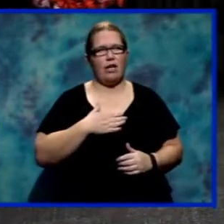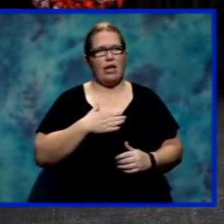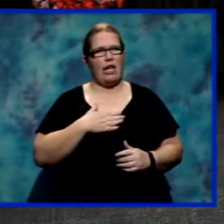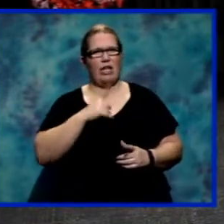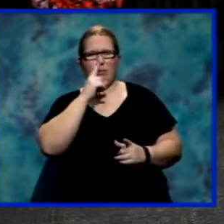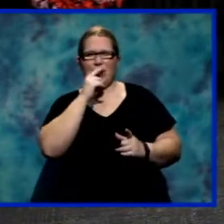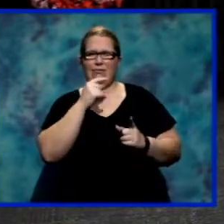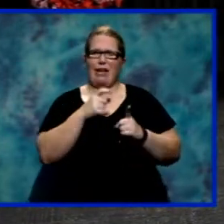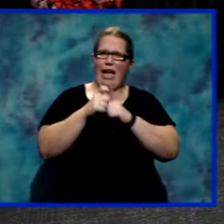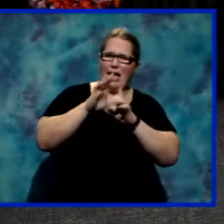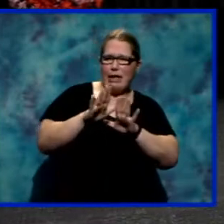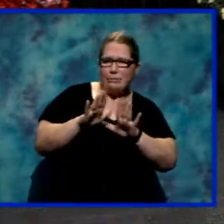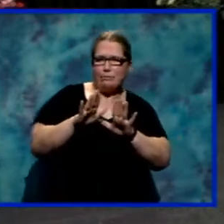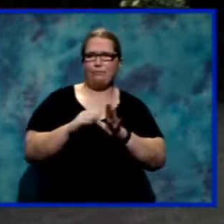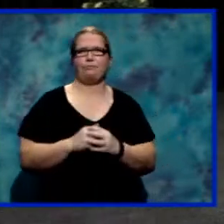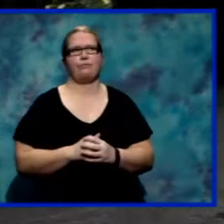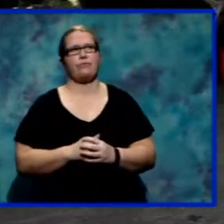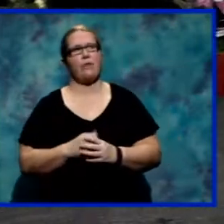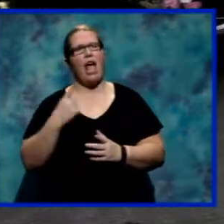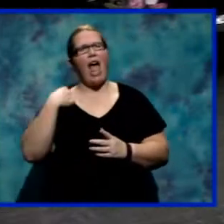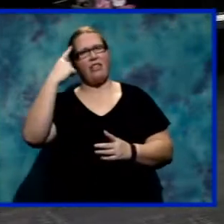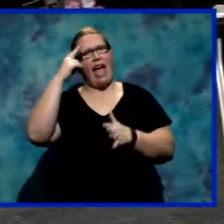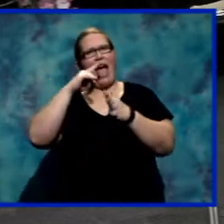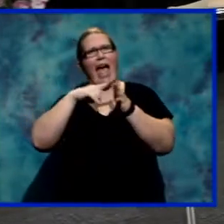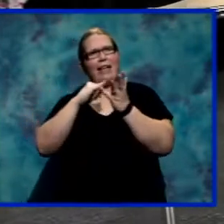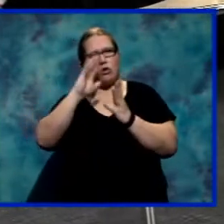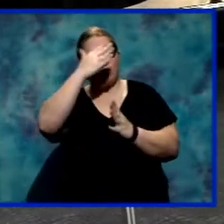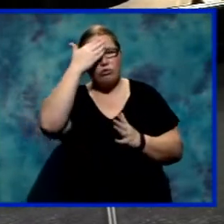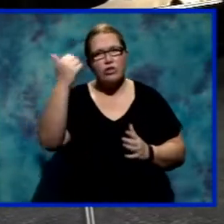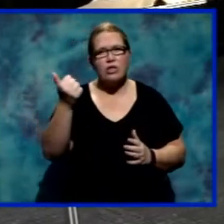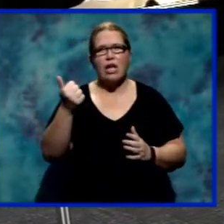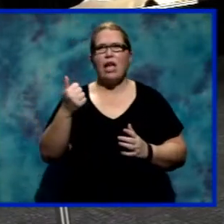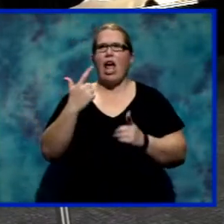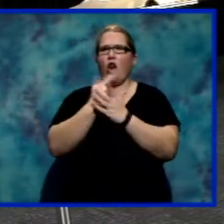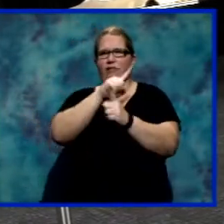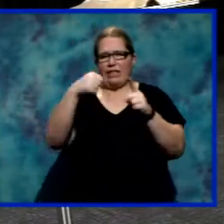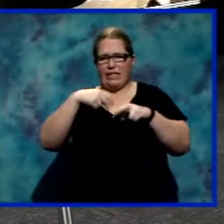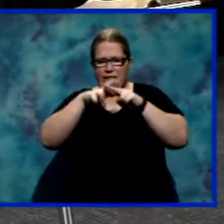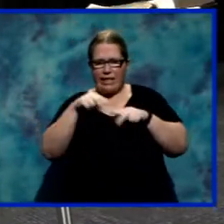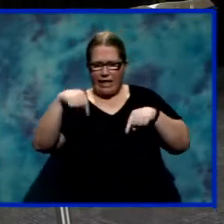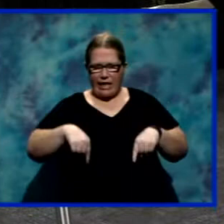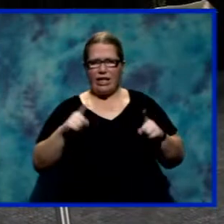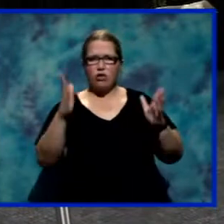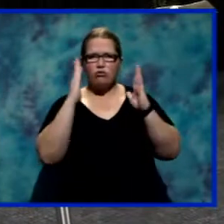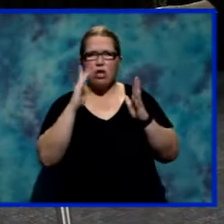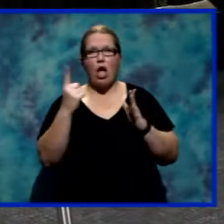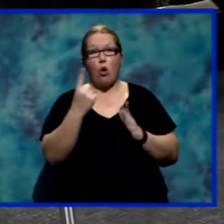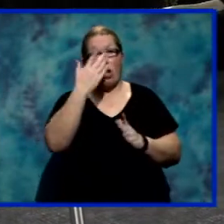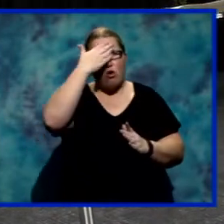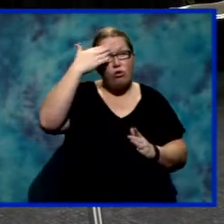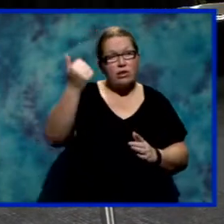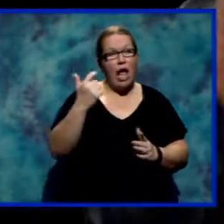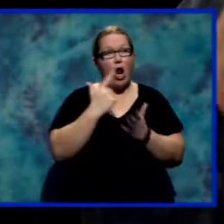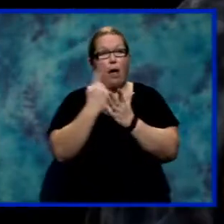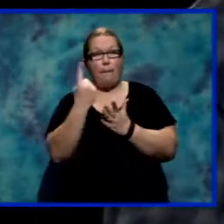to home. But I think as Christians, and a lot of us who are sitting here today in this church are Christians. A lot of watching